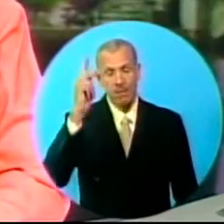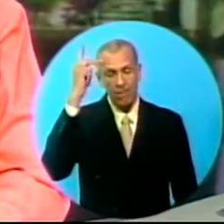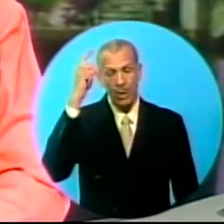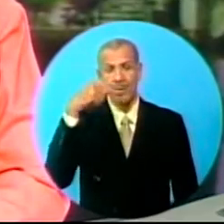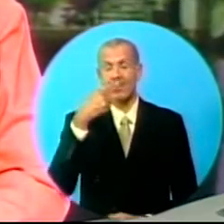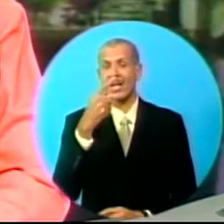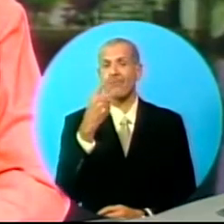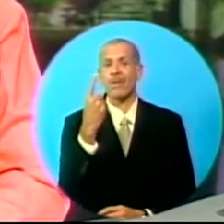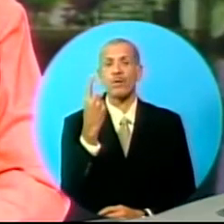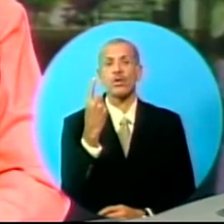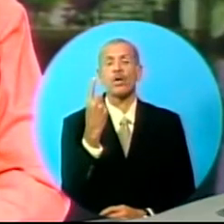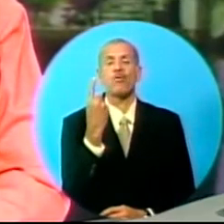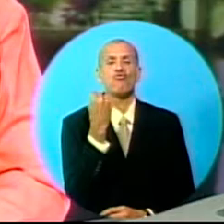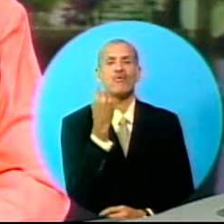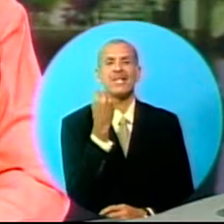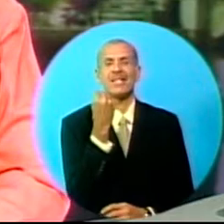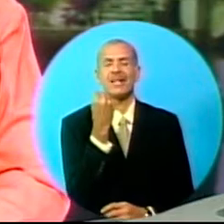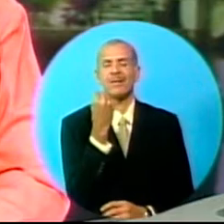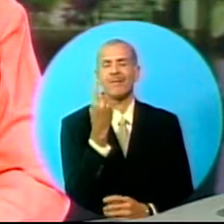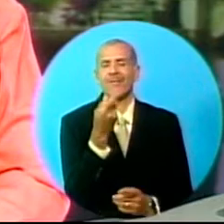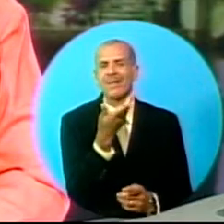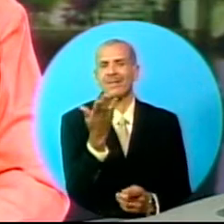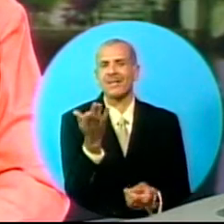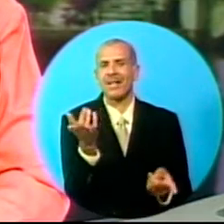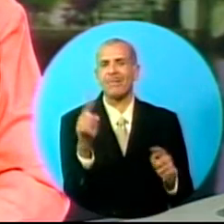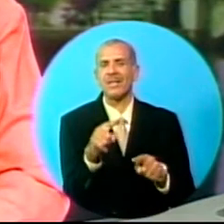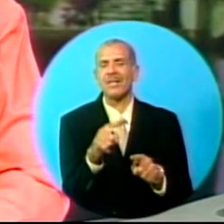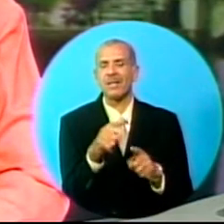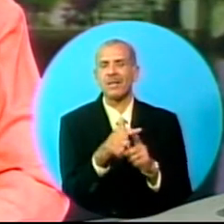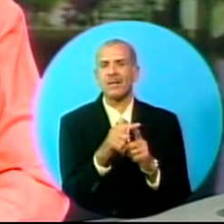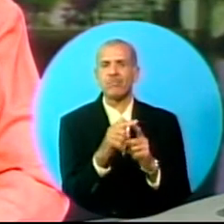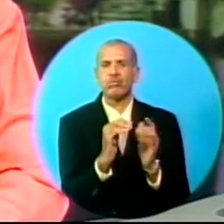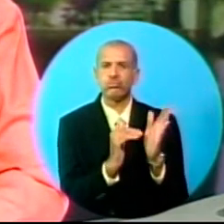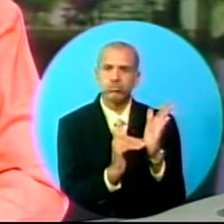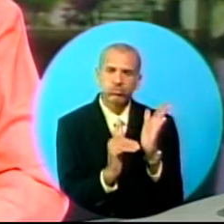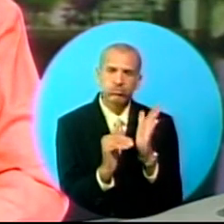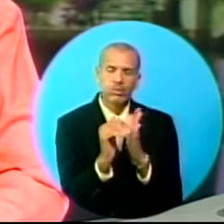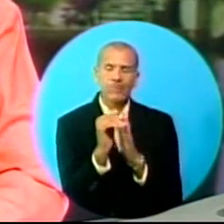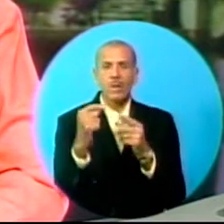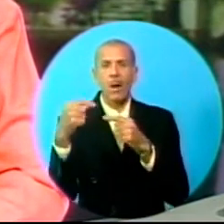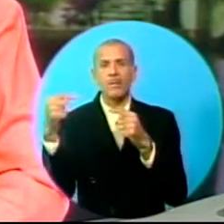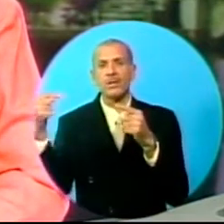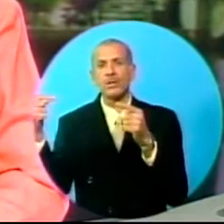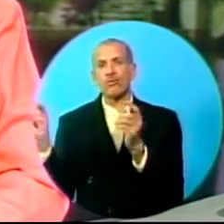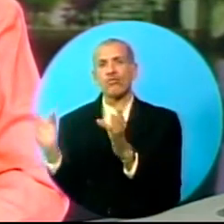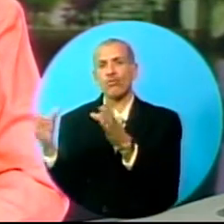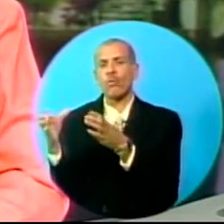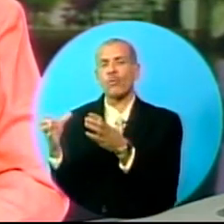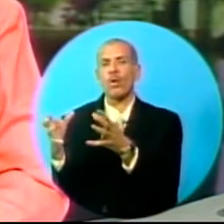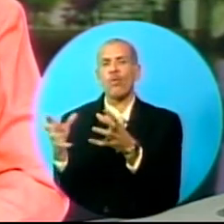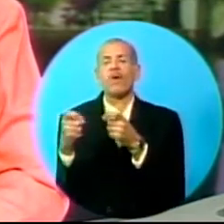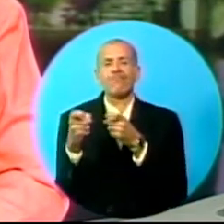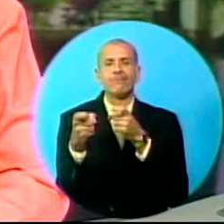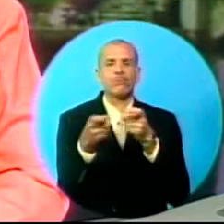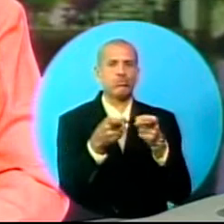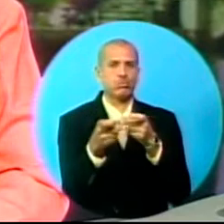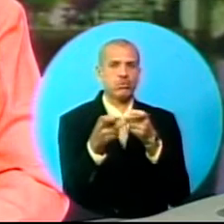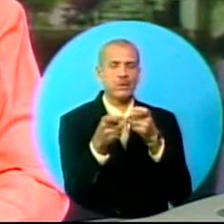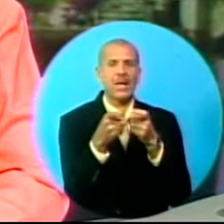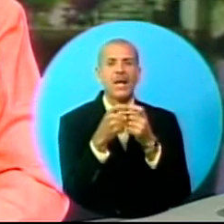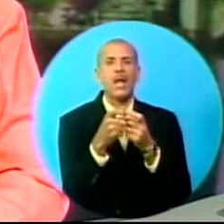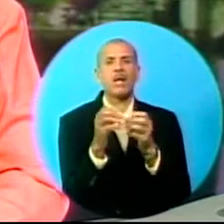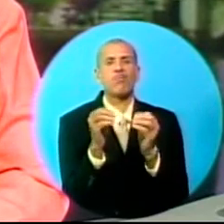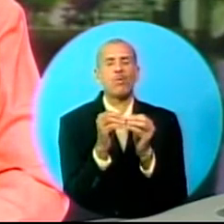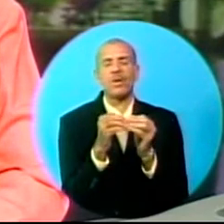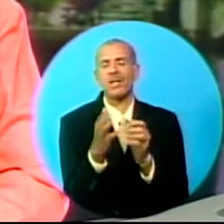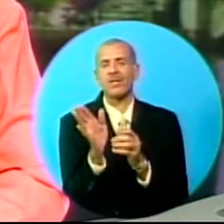says from the recent spate of events, there appears to be a desperate surge by the opposition to seize power. He anticipates more political gimmicks